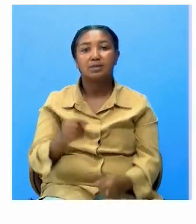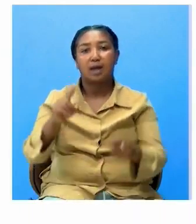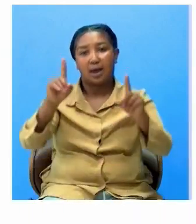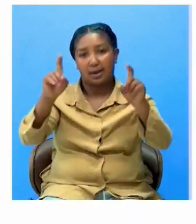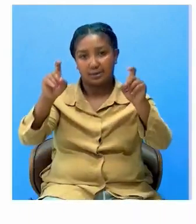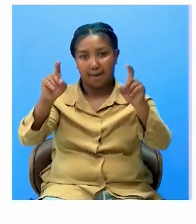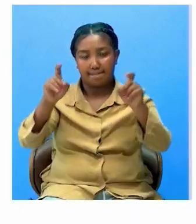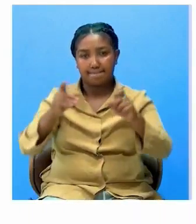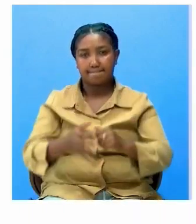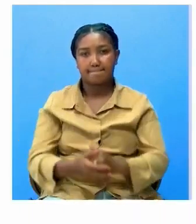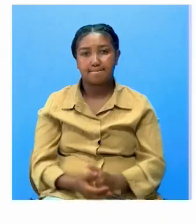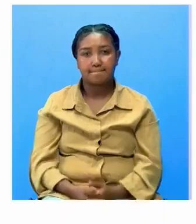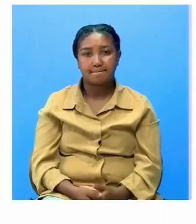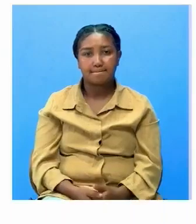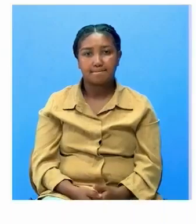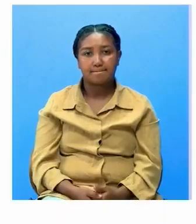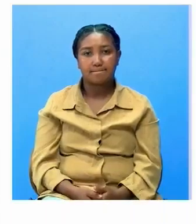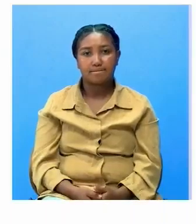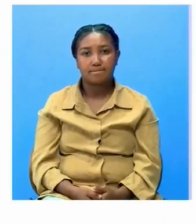exam.